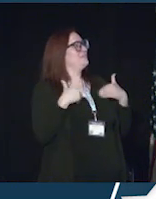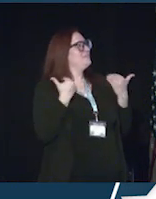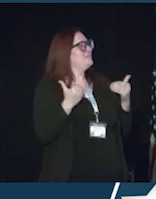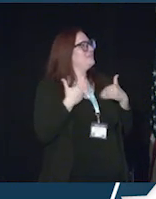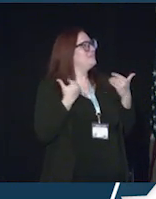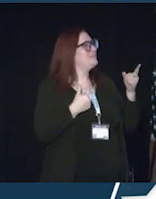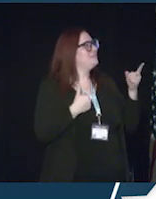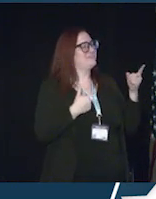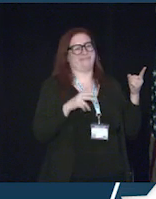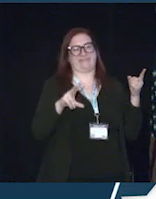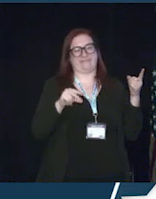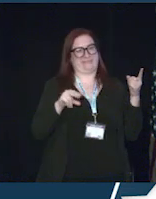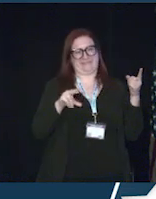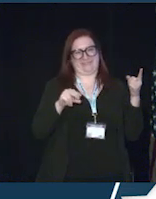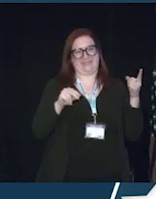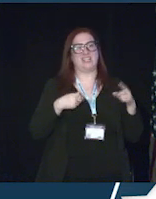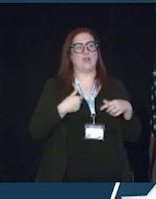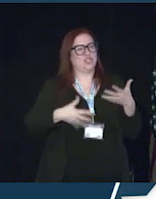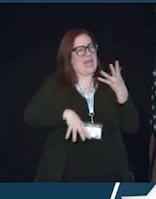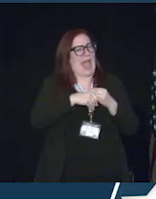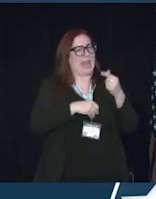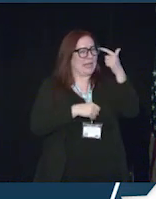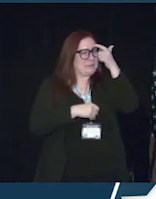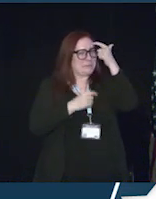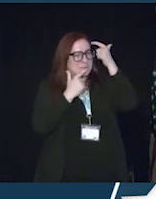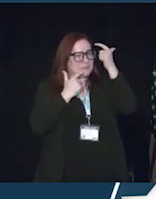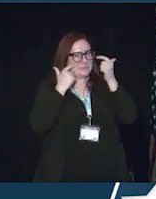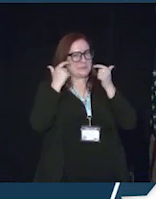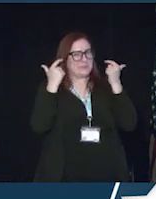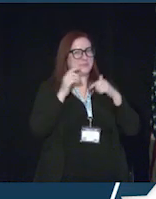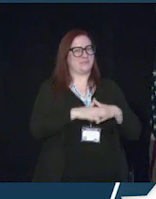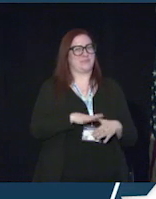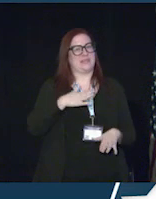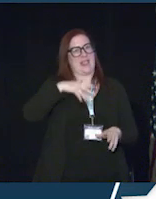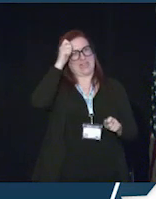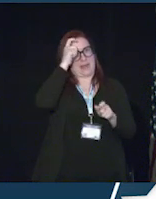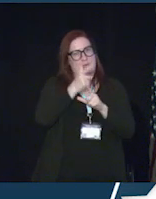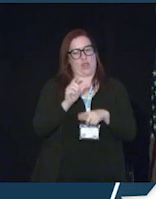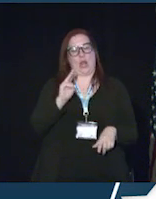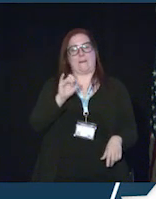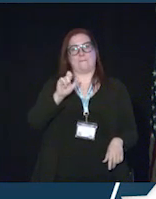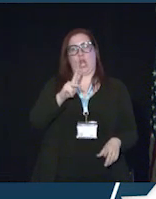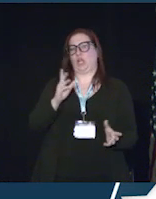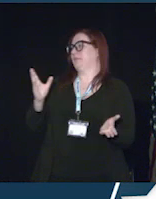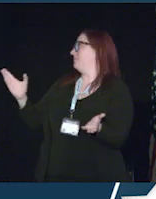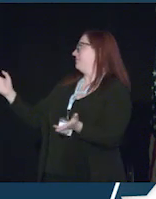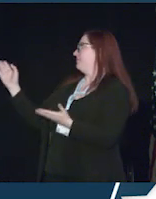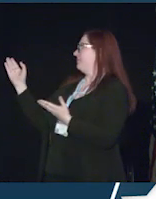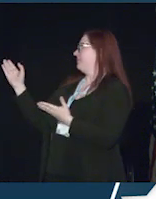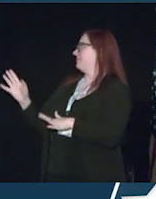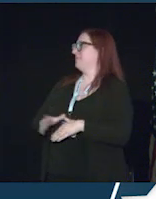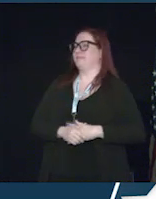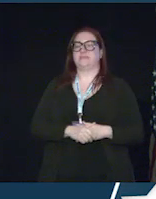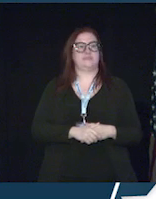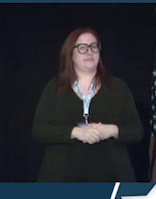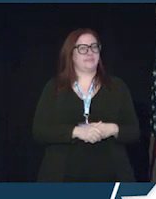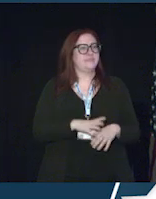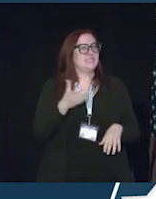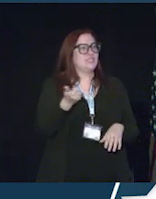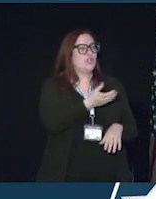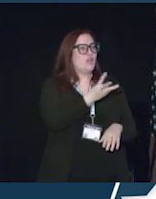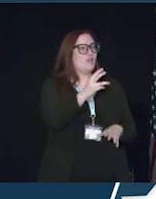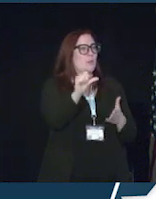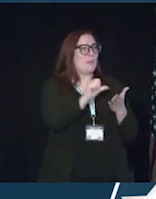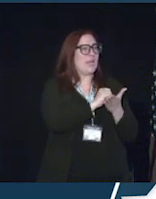So she gave me some wrinkles. And that's my brother, Mark. So here are a couple pages from Down